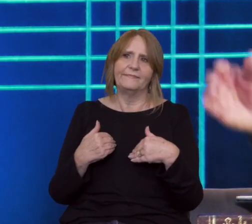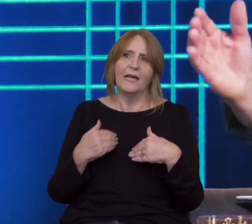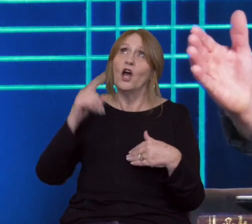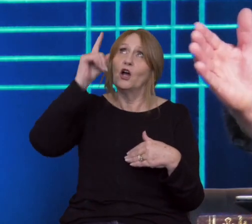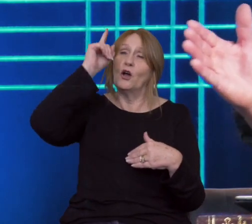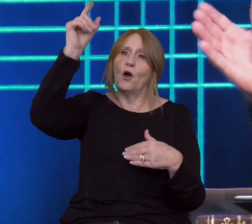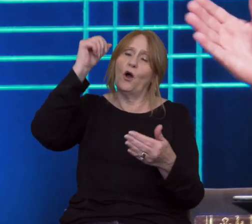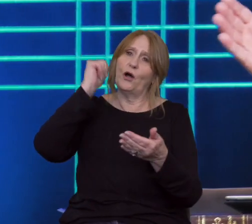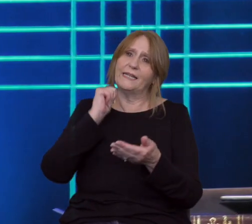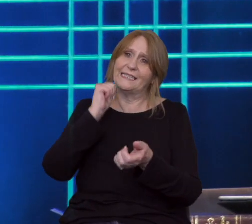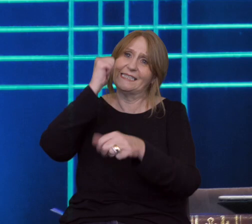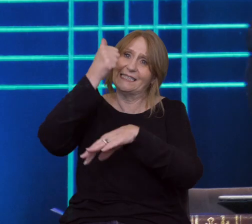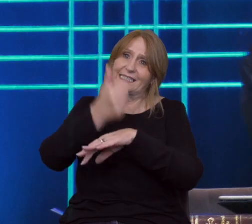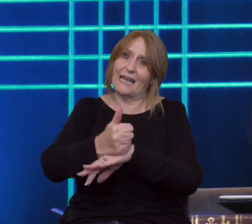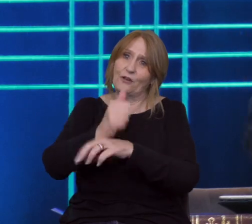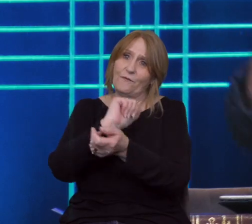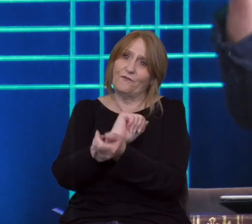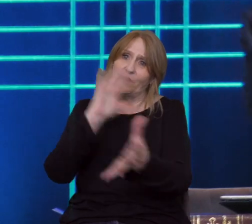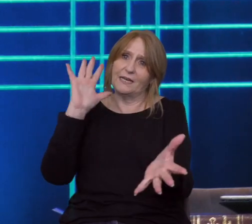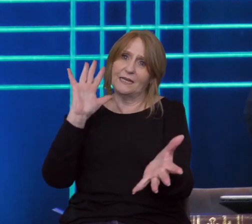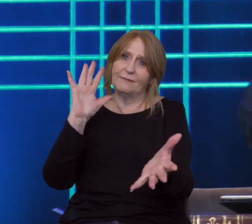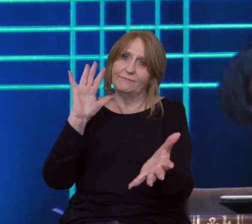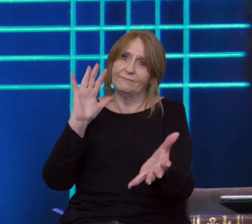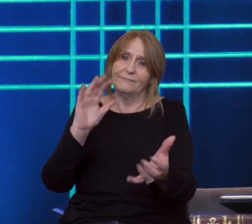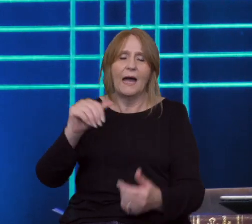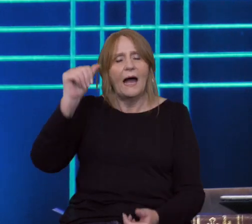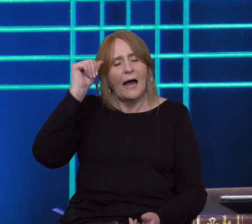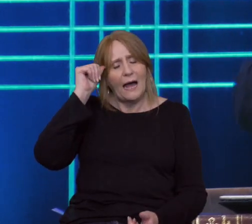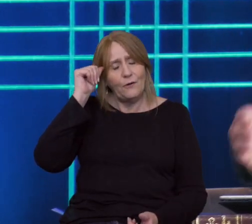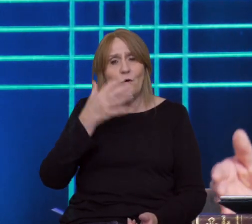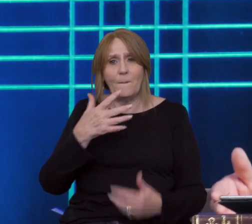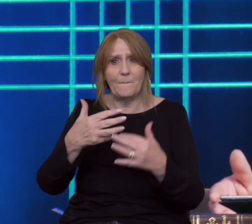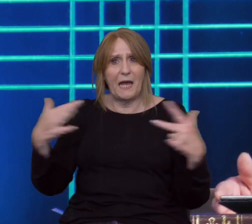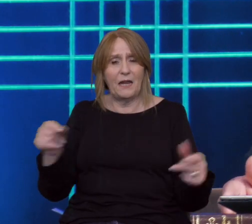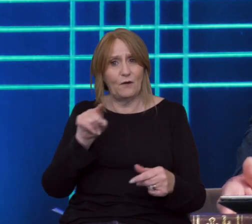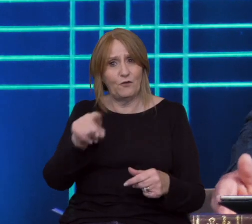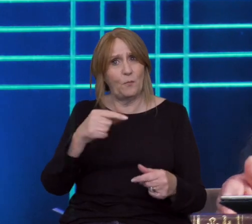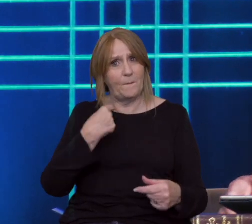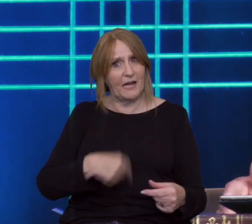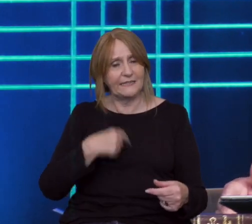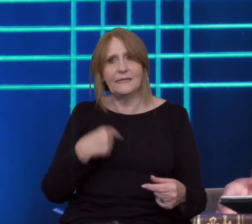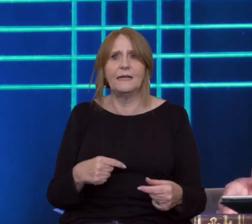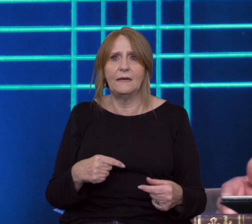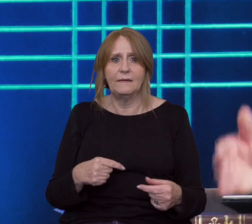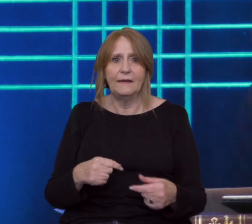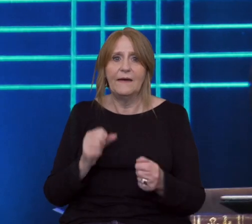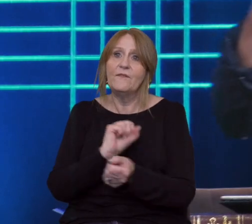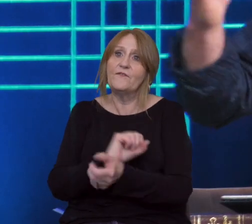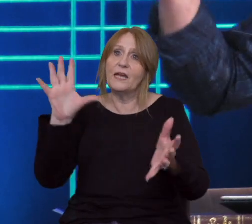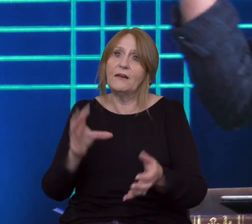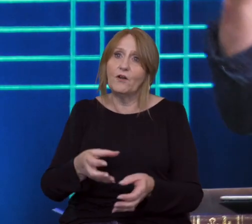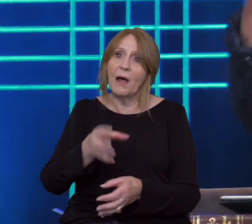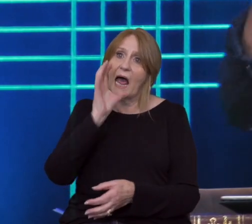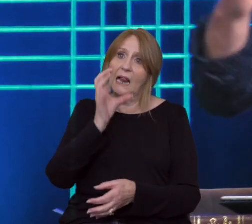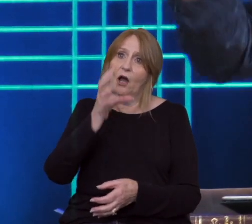free. And I know many of you personally, God set you free from alcohol. God set you free from drug addiction.